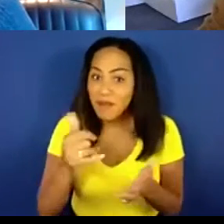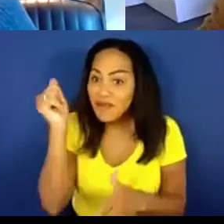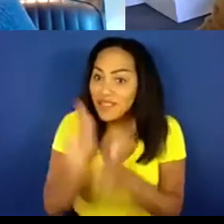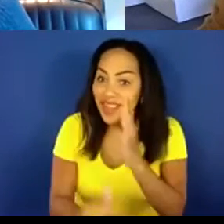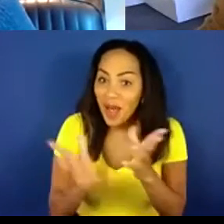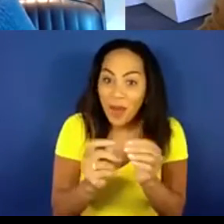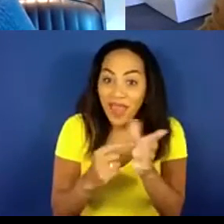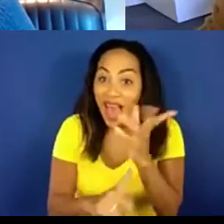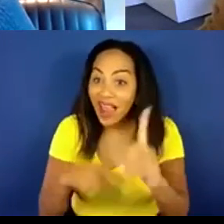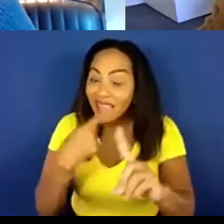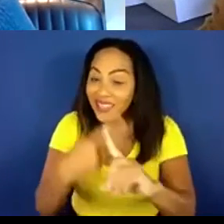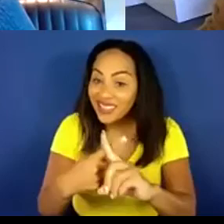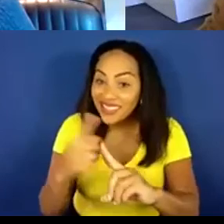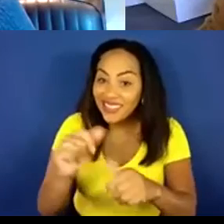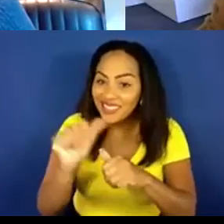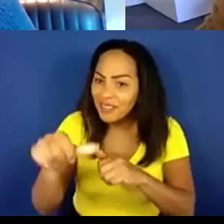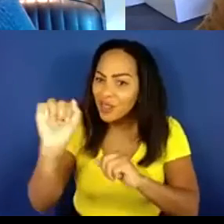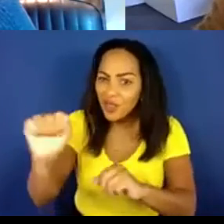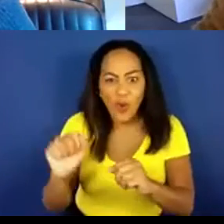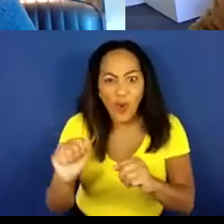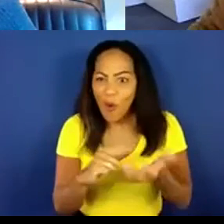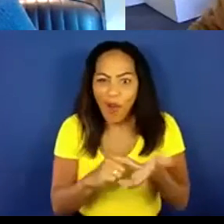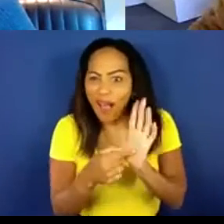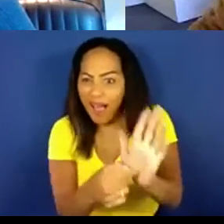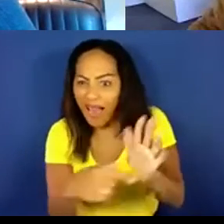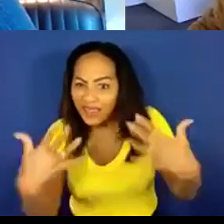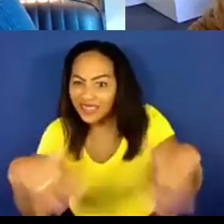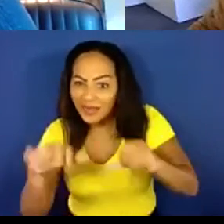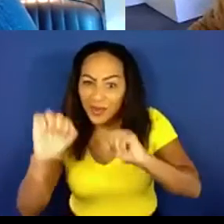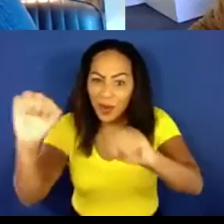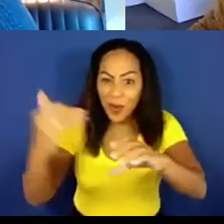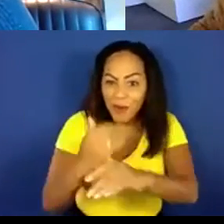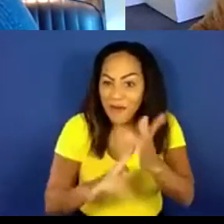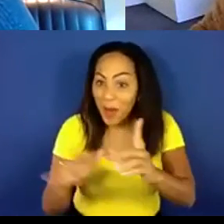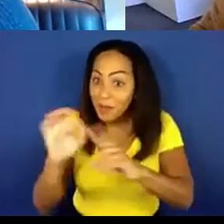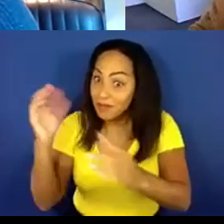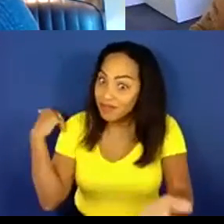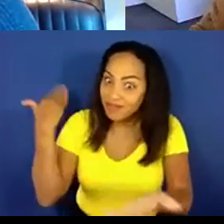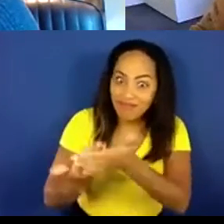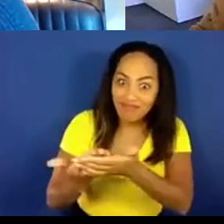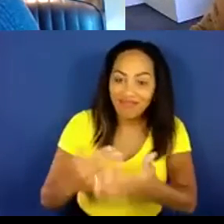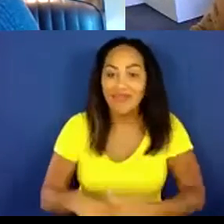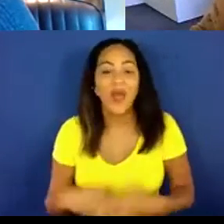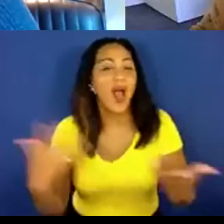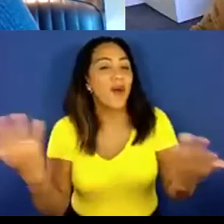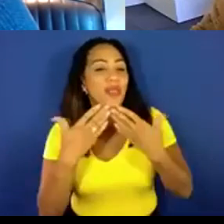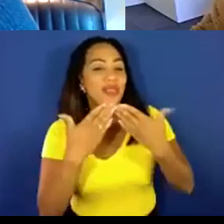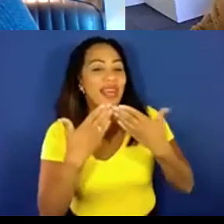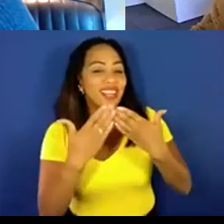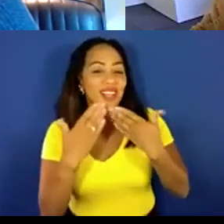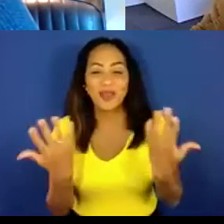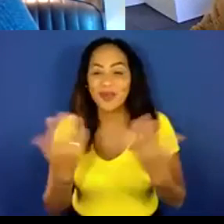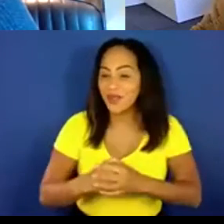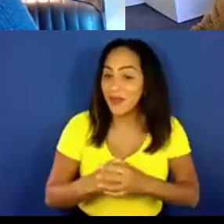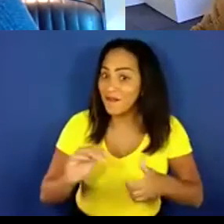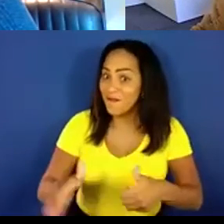What were some of your highlights from your work with the IP so far? Oh, thank you. So just to say, first of all,